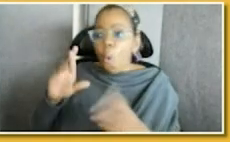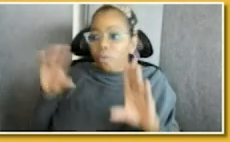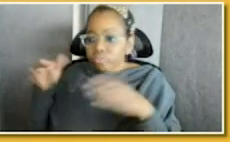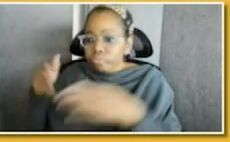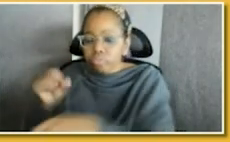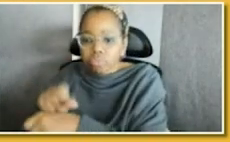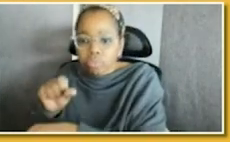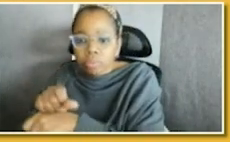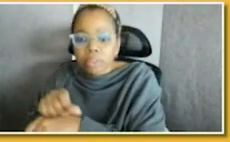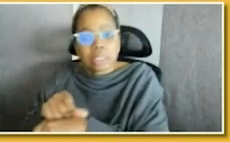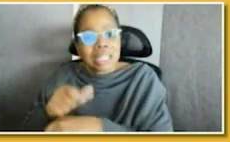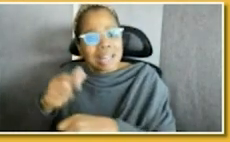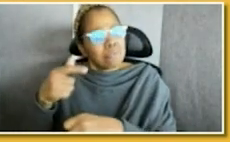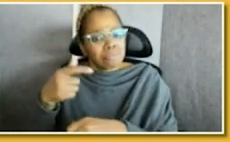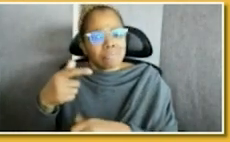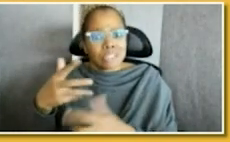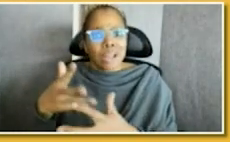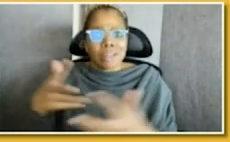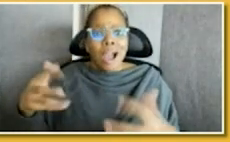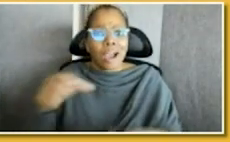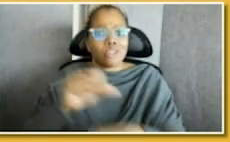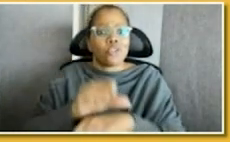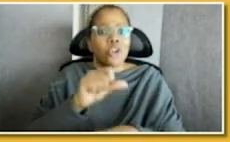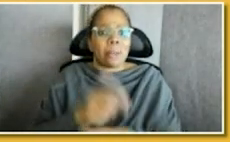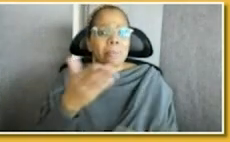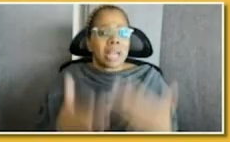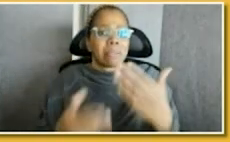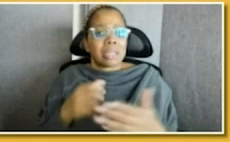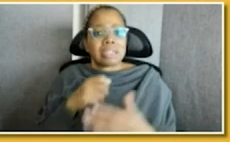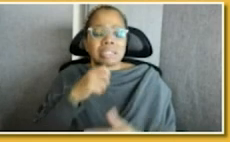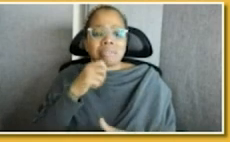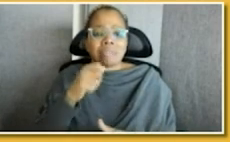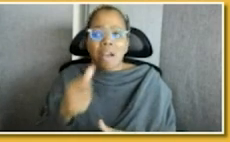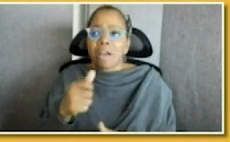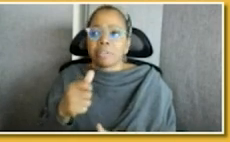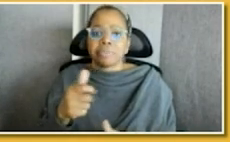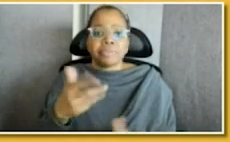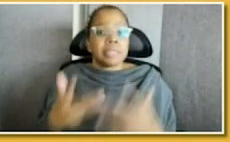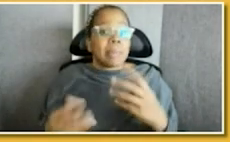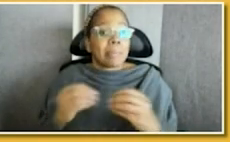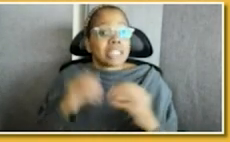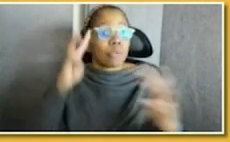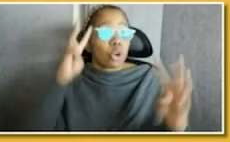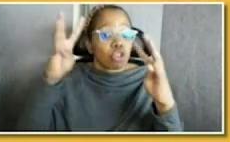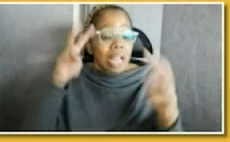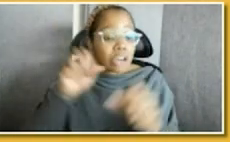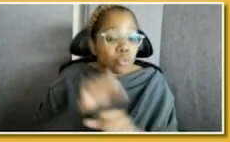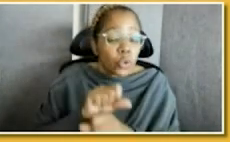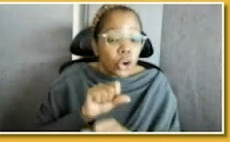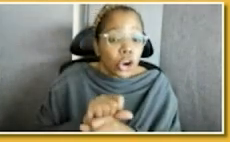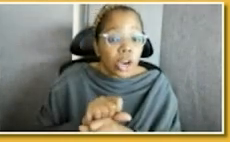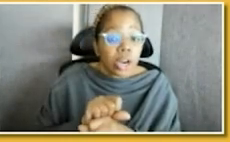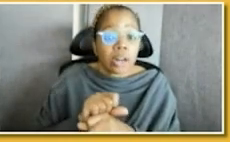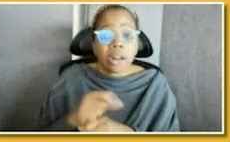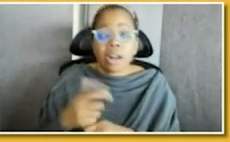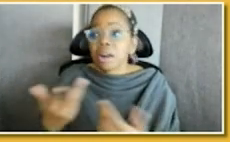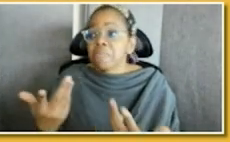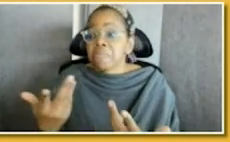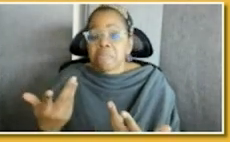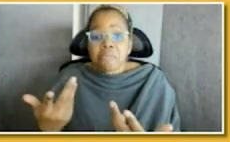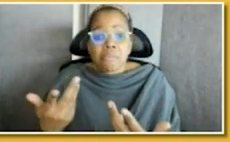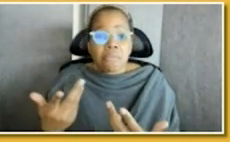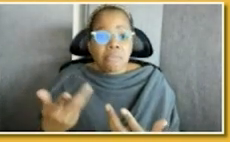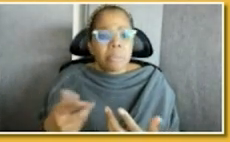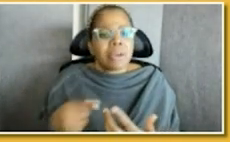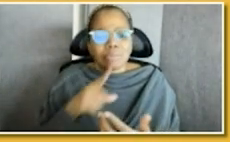not the work that, you know, maybe it's, you know, more creative work. Maybe it's, you know, it's a conversation that we